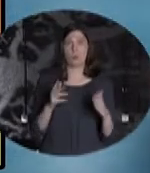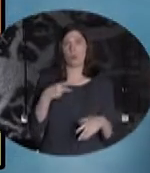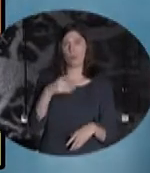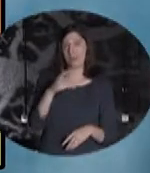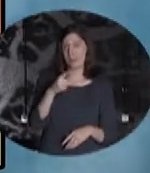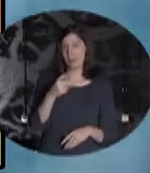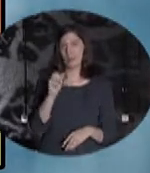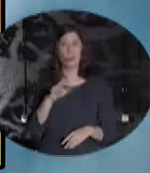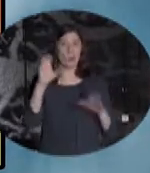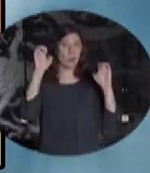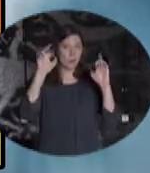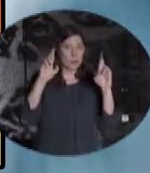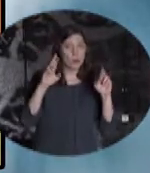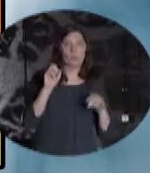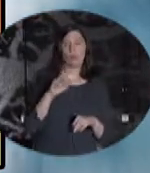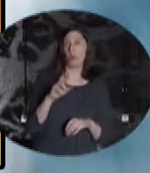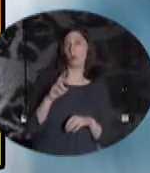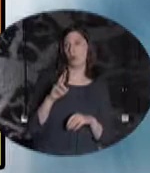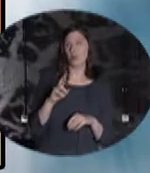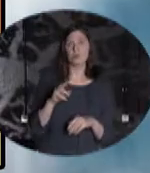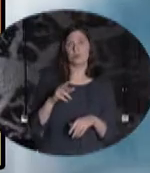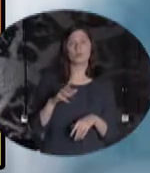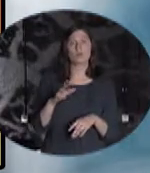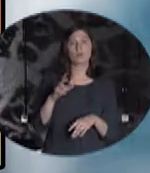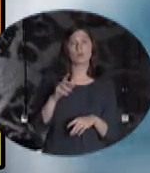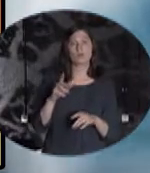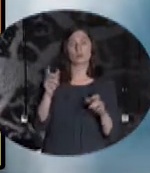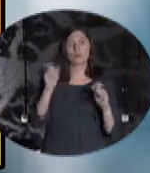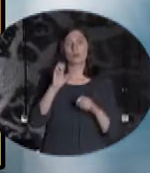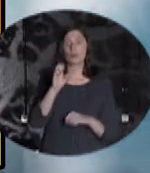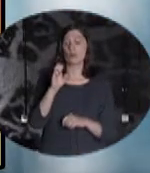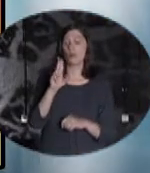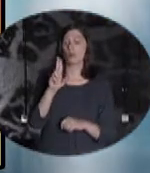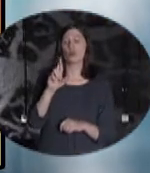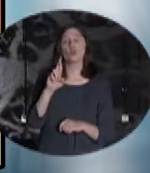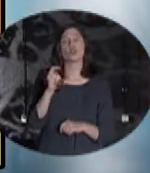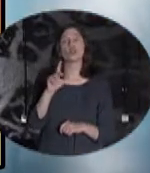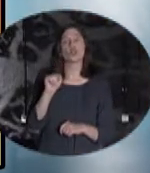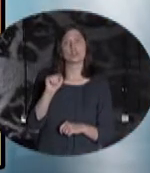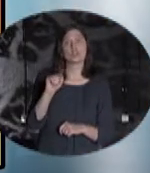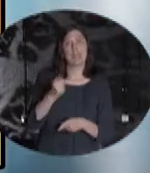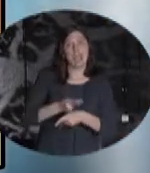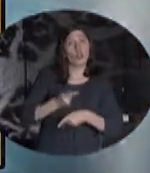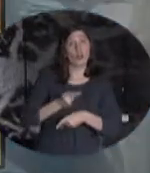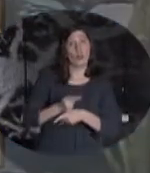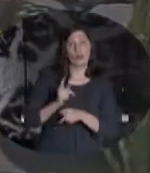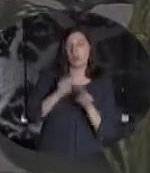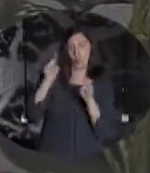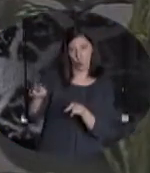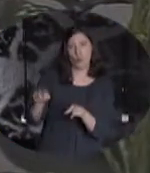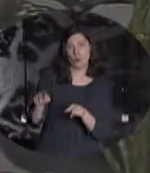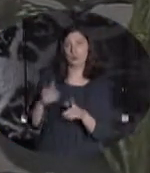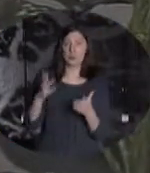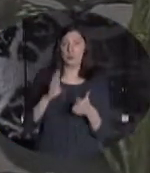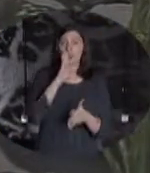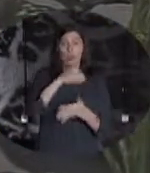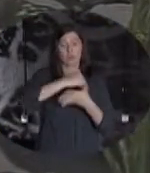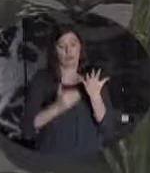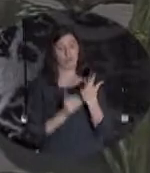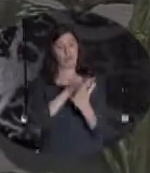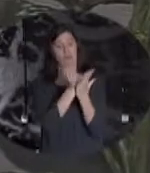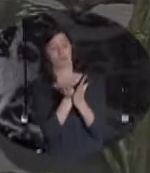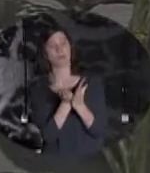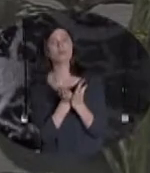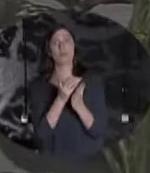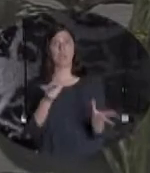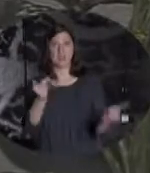to an emergency room or an urgent care. But don't take those things lightly, because they can accelerate from one to the next very quickly. And it kind of goes, I mean, for everybody,